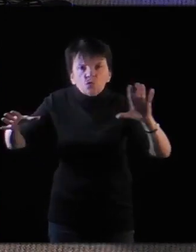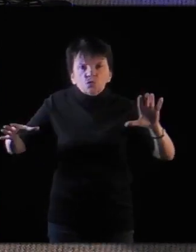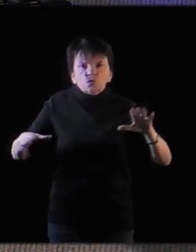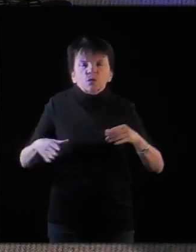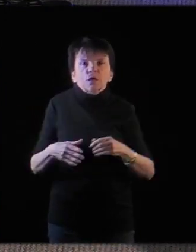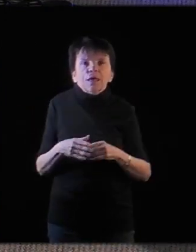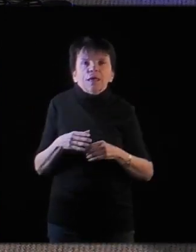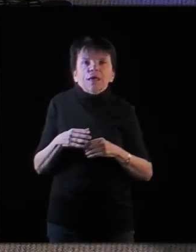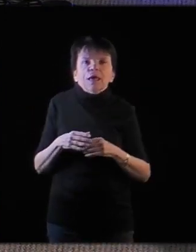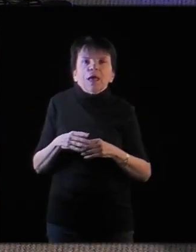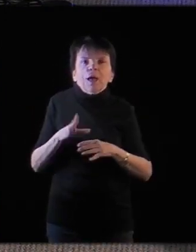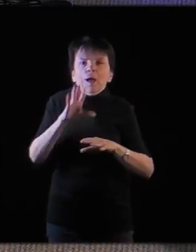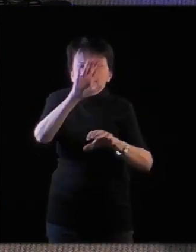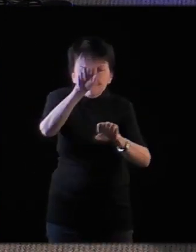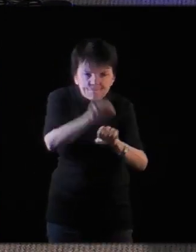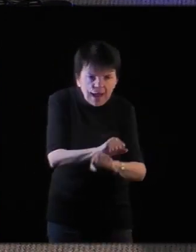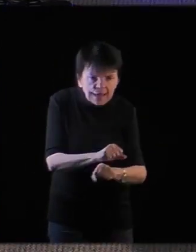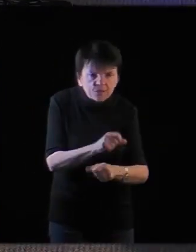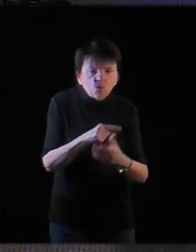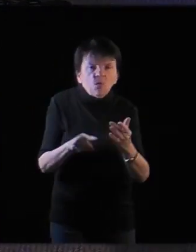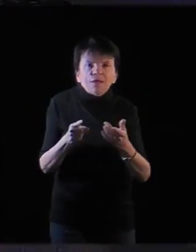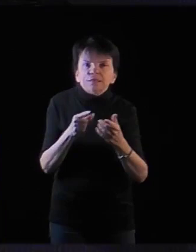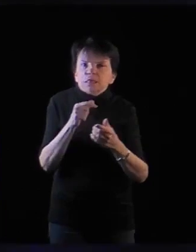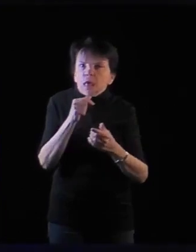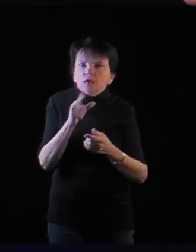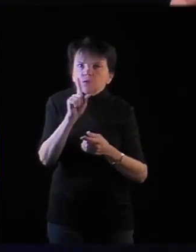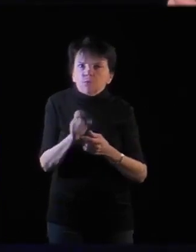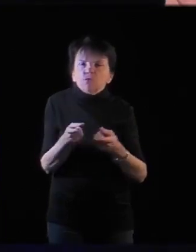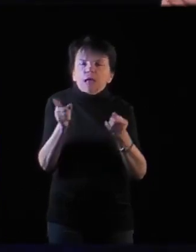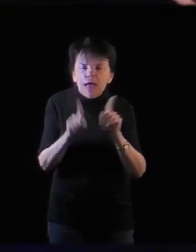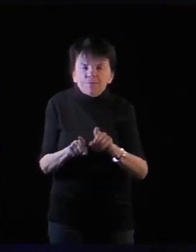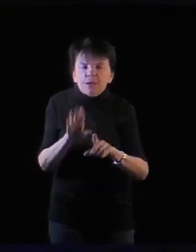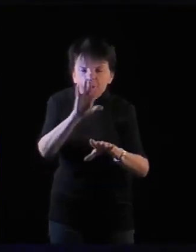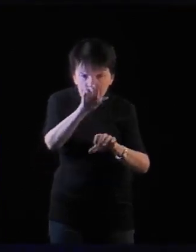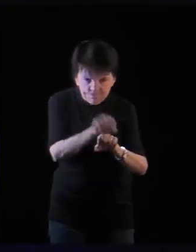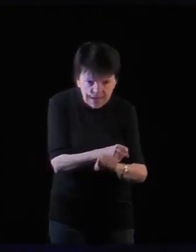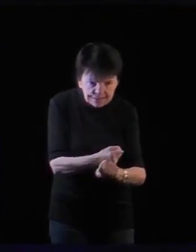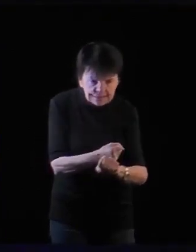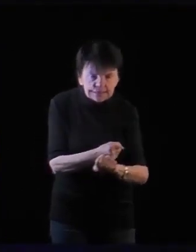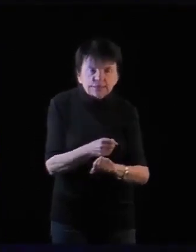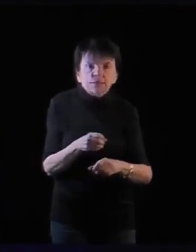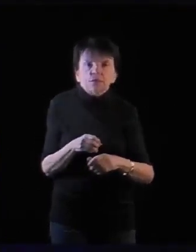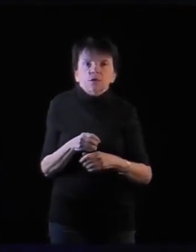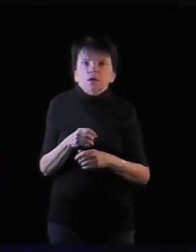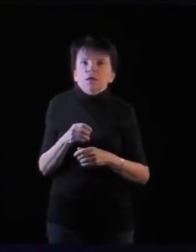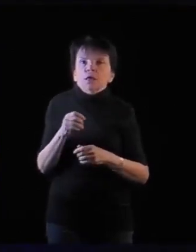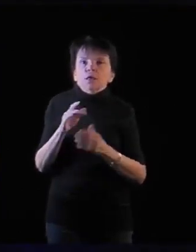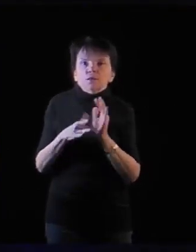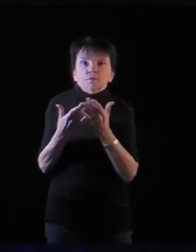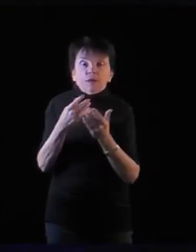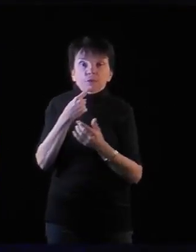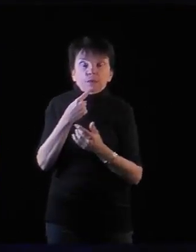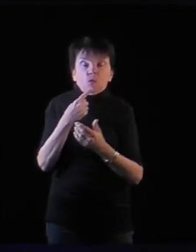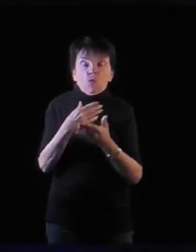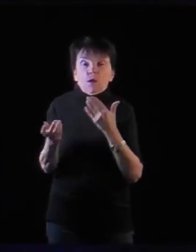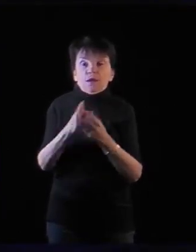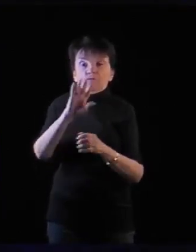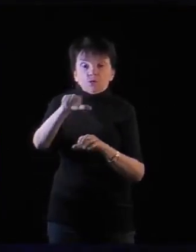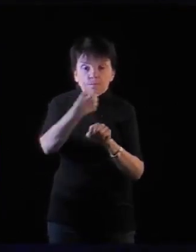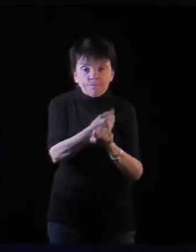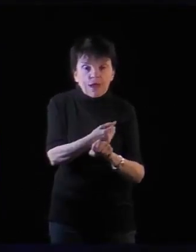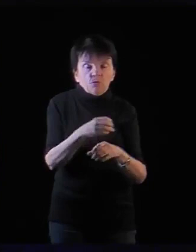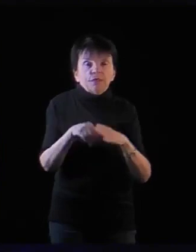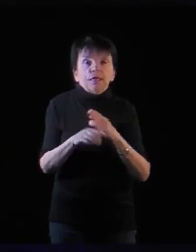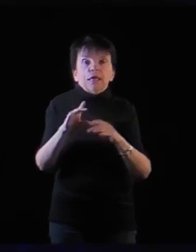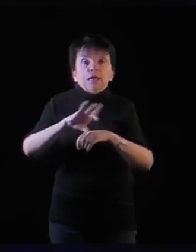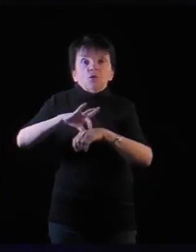taking place, that you bind that in the name of Jesus. The Bible says that whatever is bound on earth can be bound in heaven. Whatever's